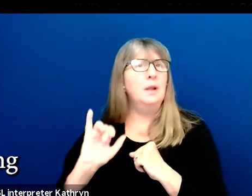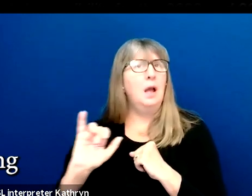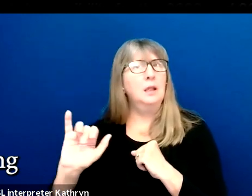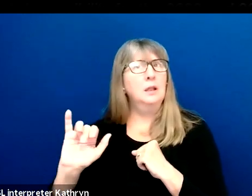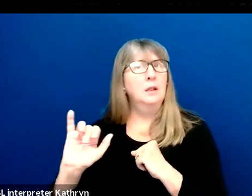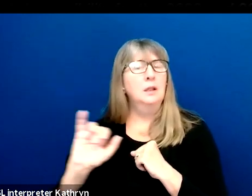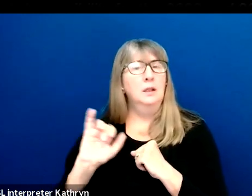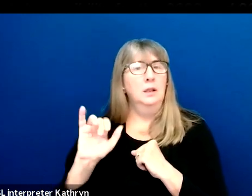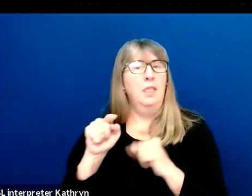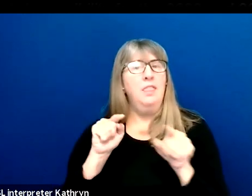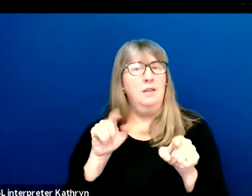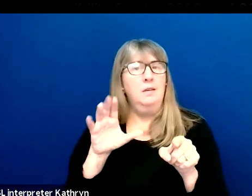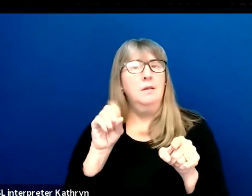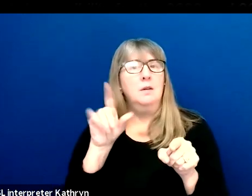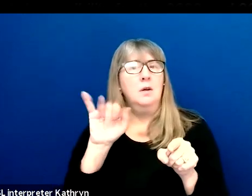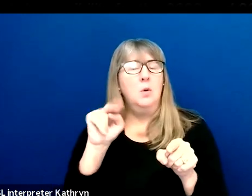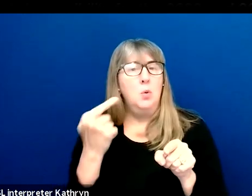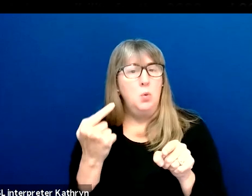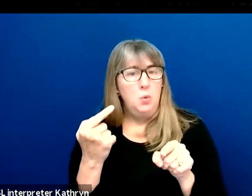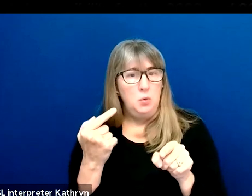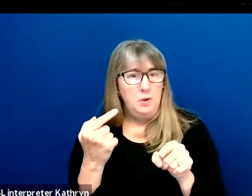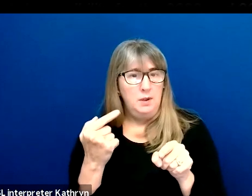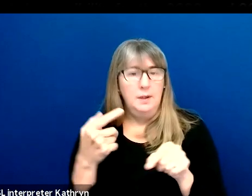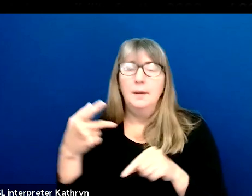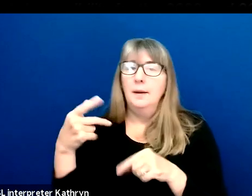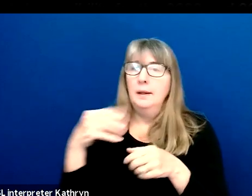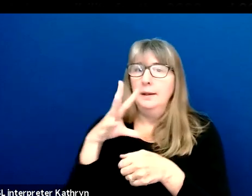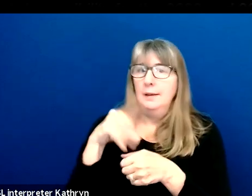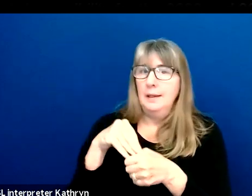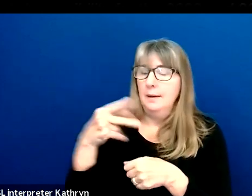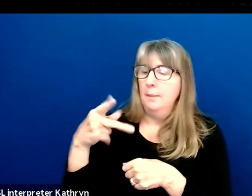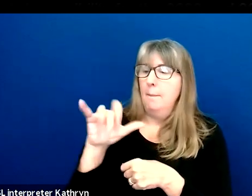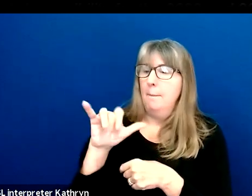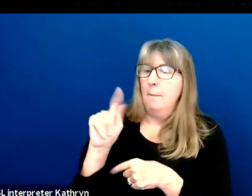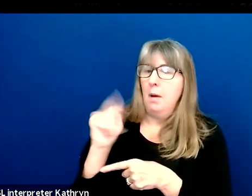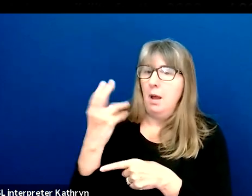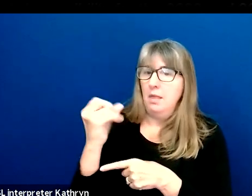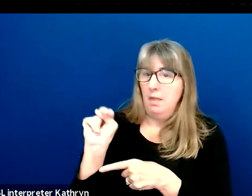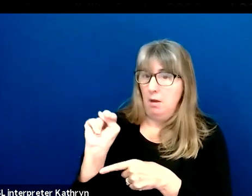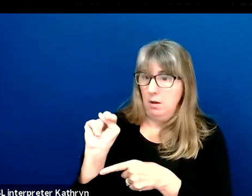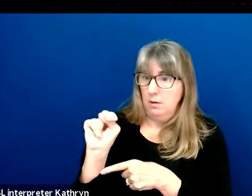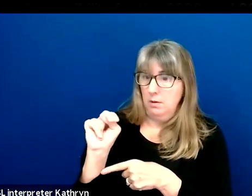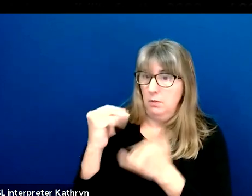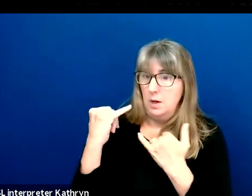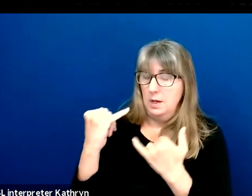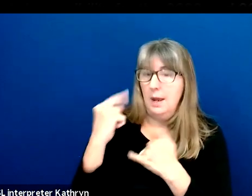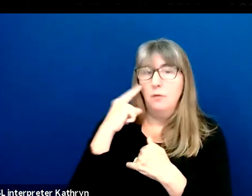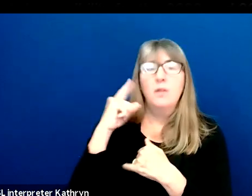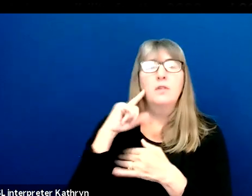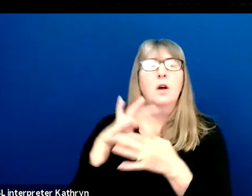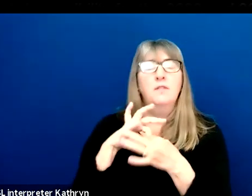coding you're doing, all of it's in Python, at least for the yes, sonification of your